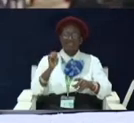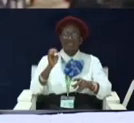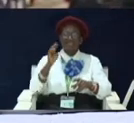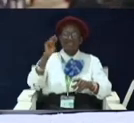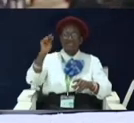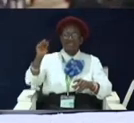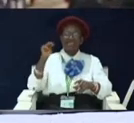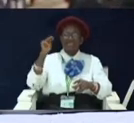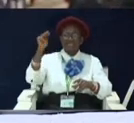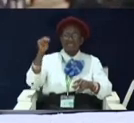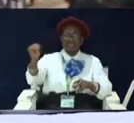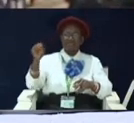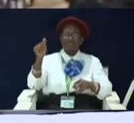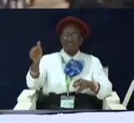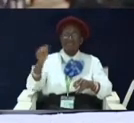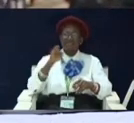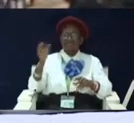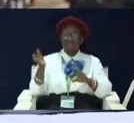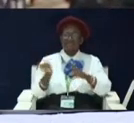While